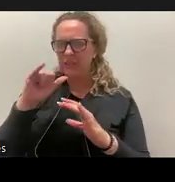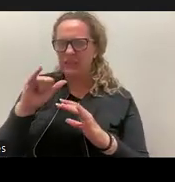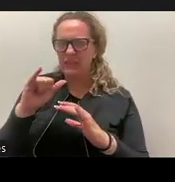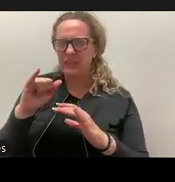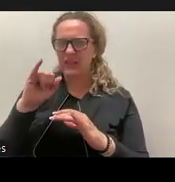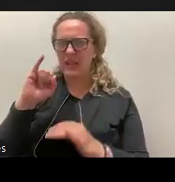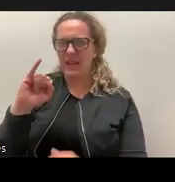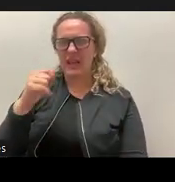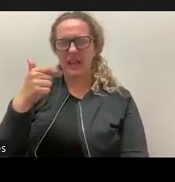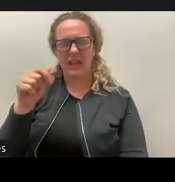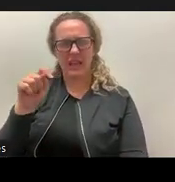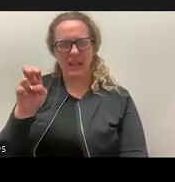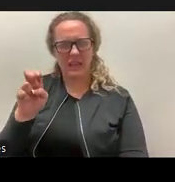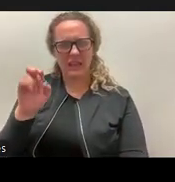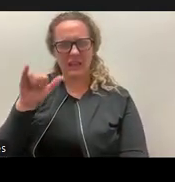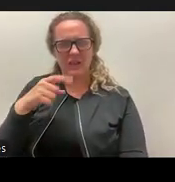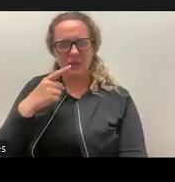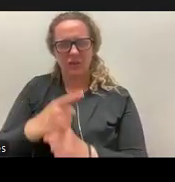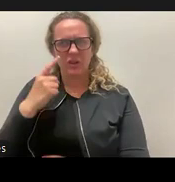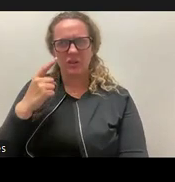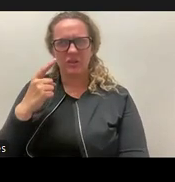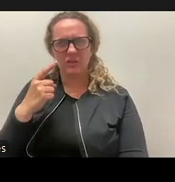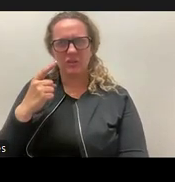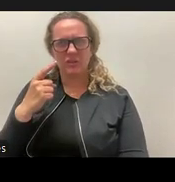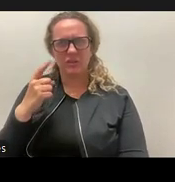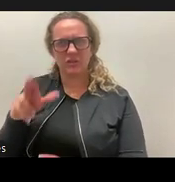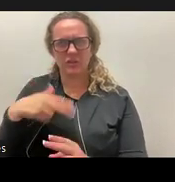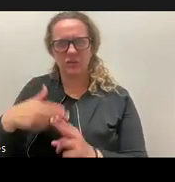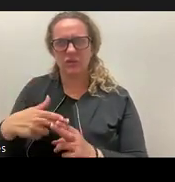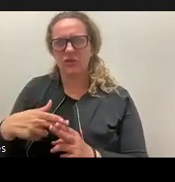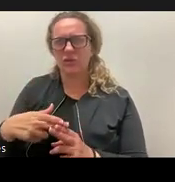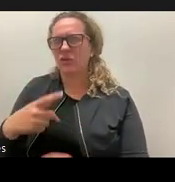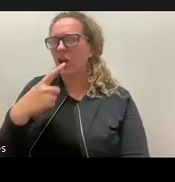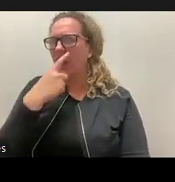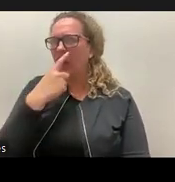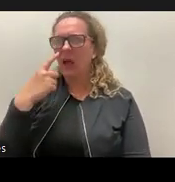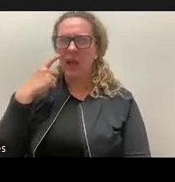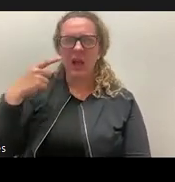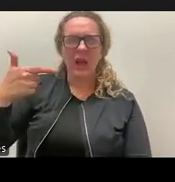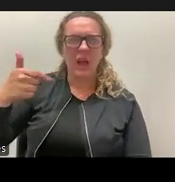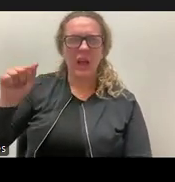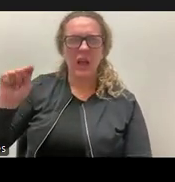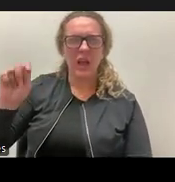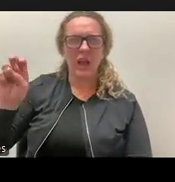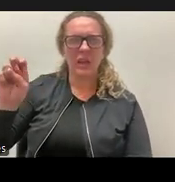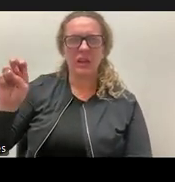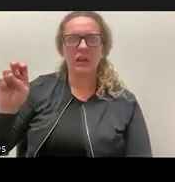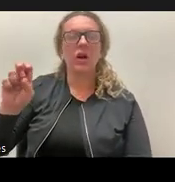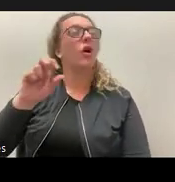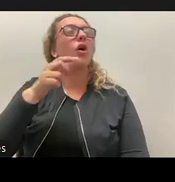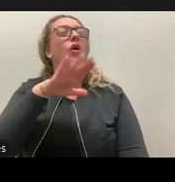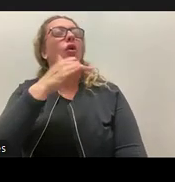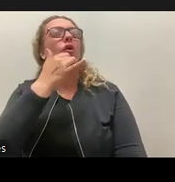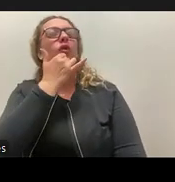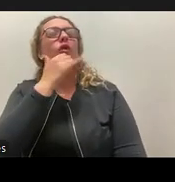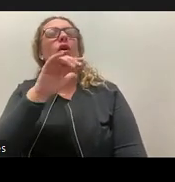gate. So not sure if they heard the name correctly, but wasn't sure what you meant. What is an eye gate? Eye gaze. Sorry, eye